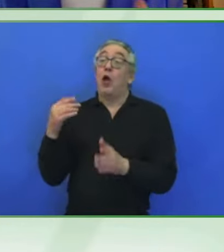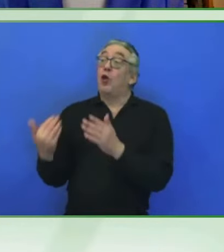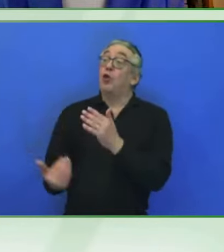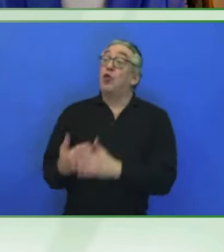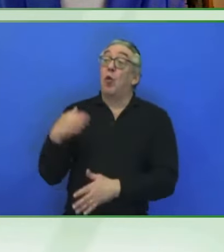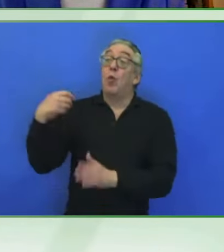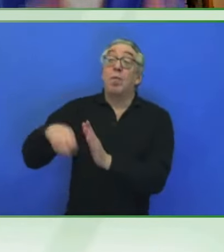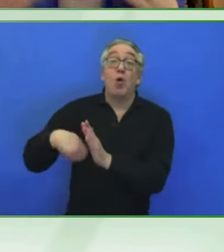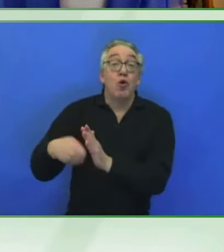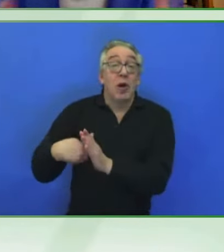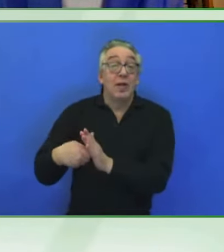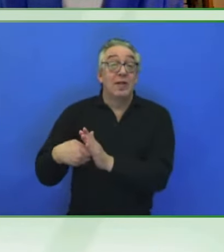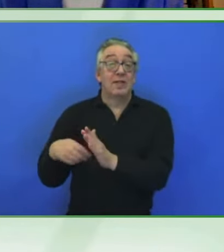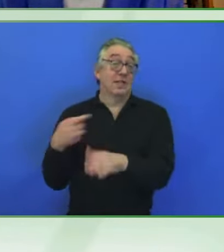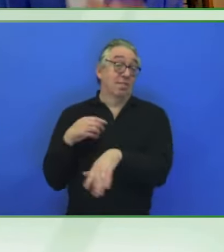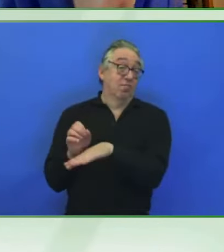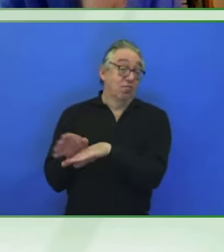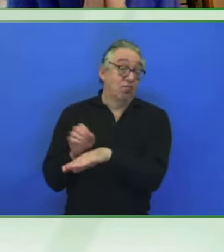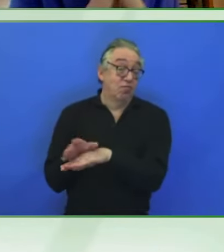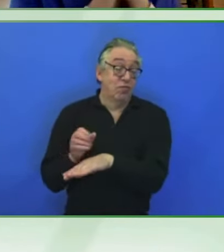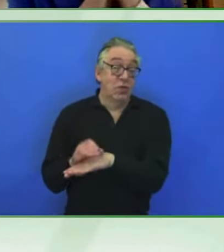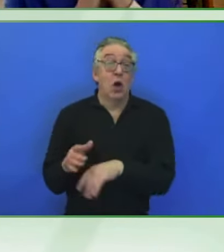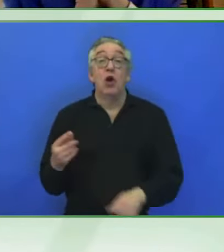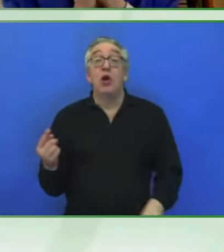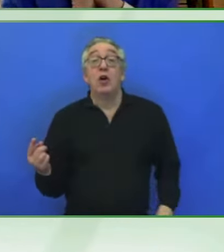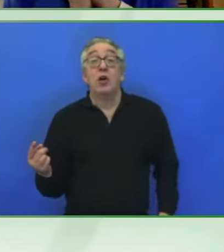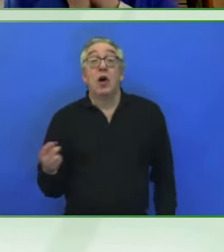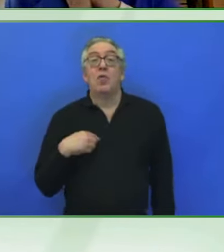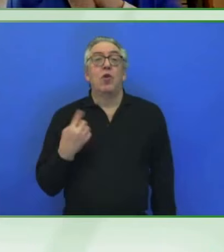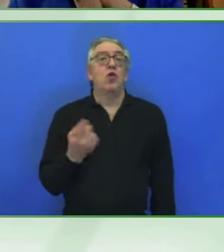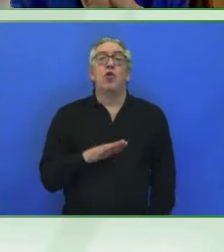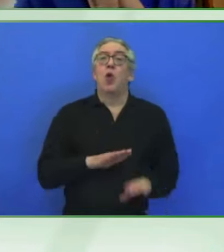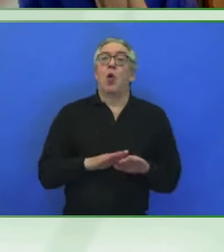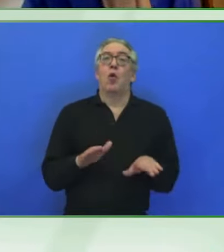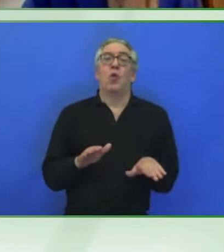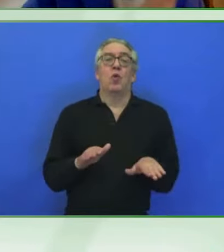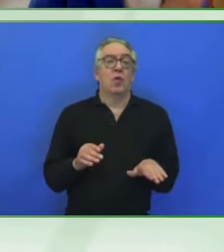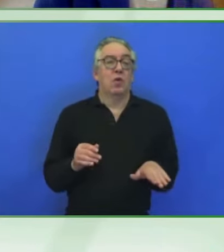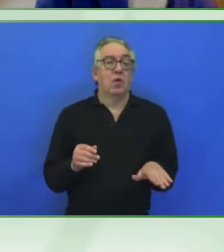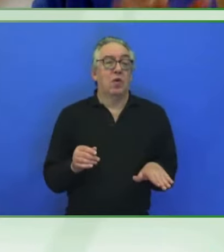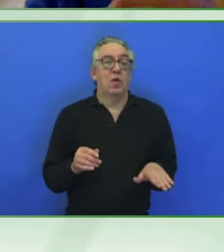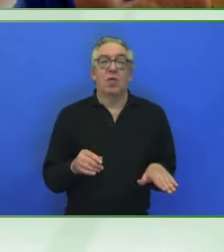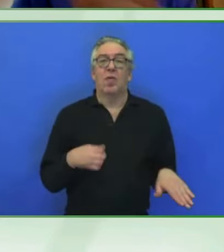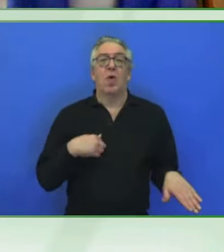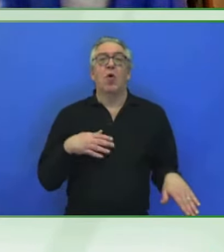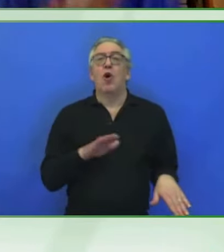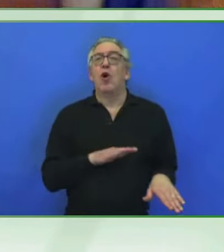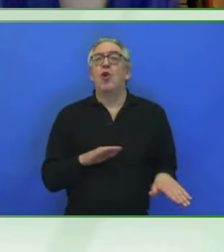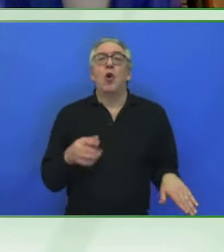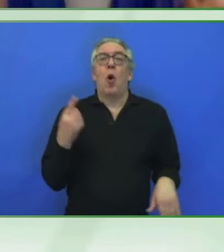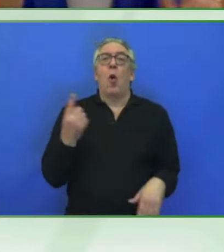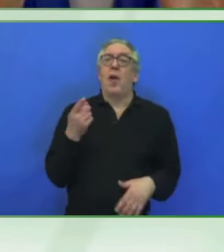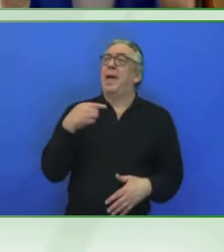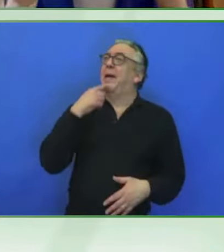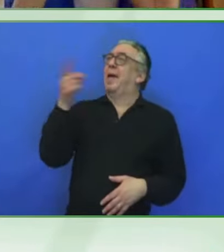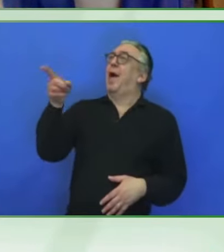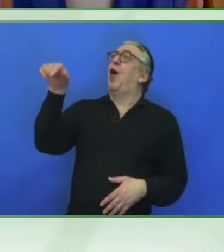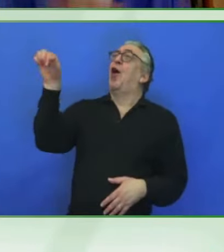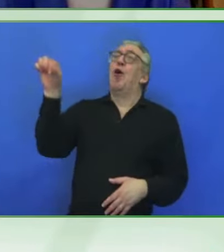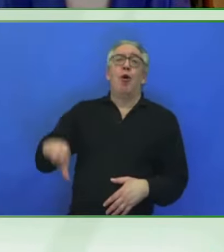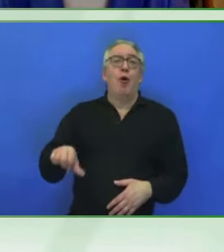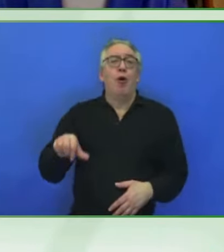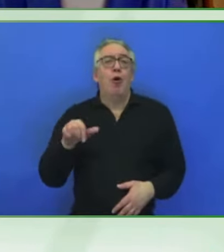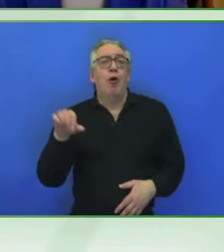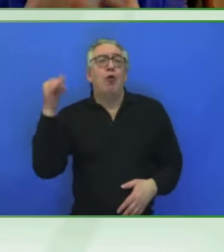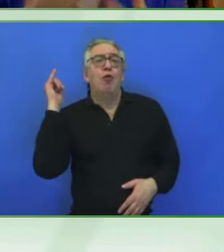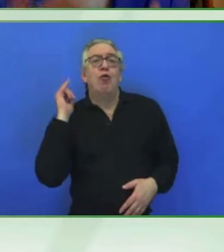also challenge TFL. We don't just go, oh, TFL, you're wonderful. That just does not happen.